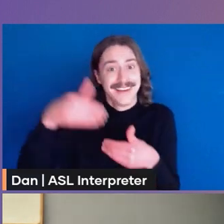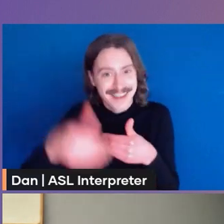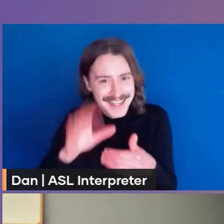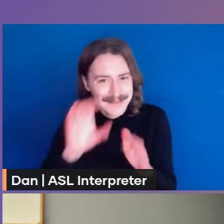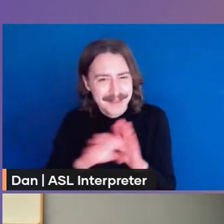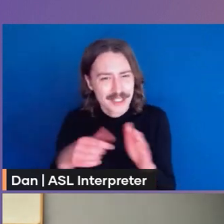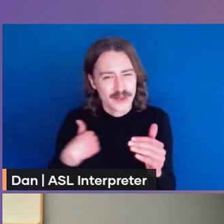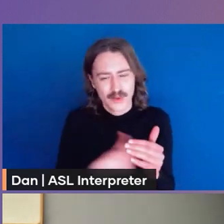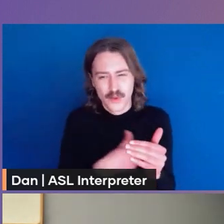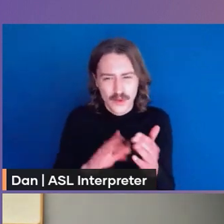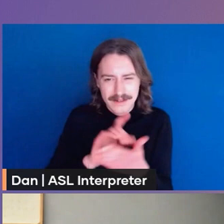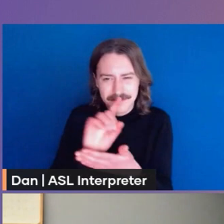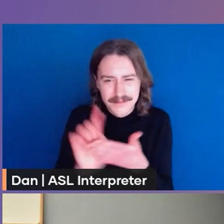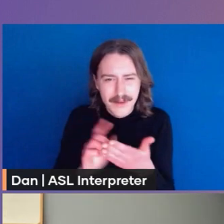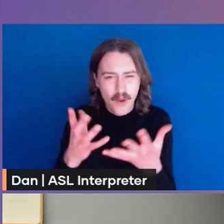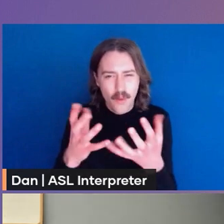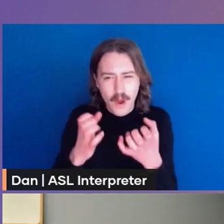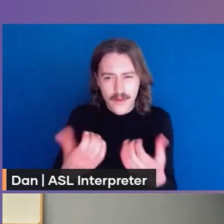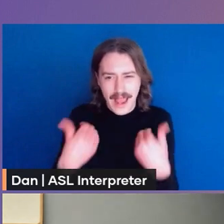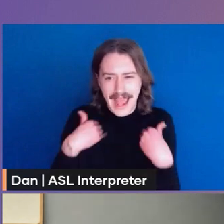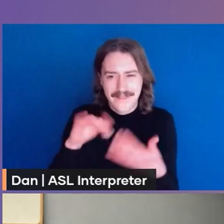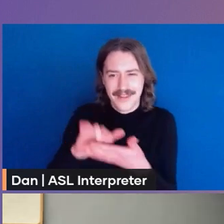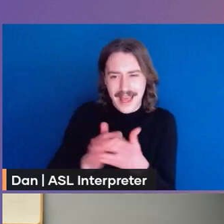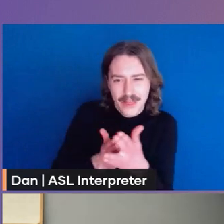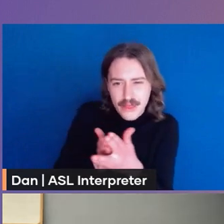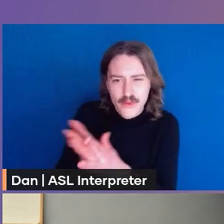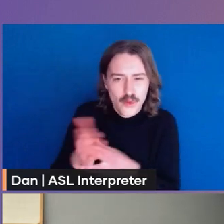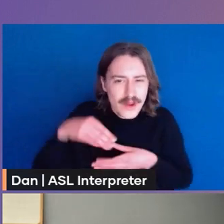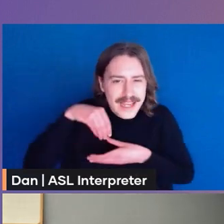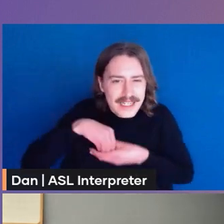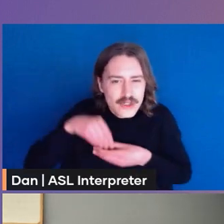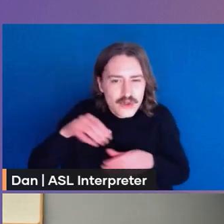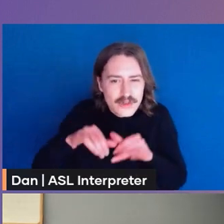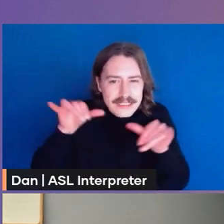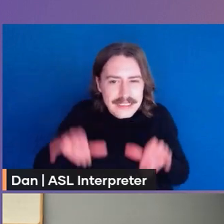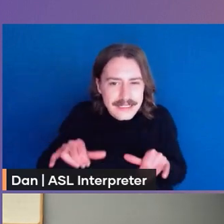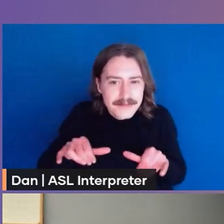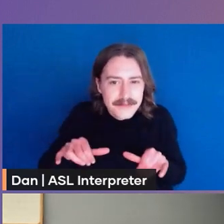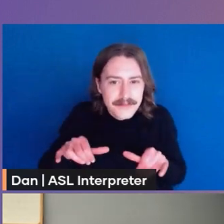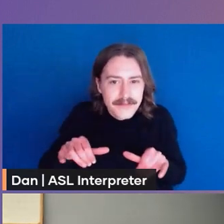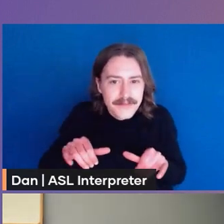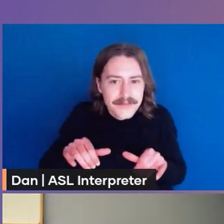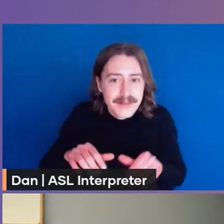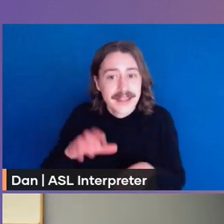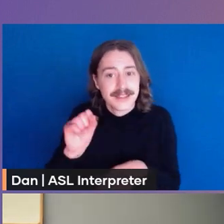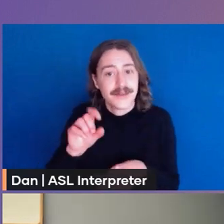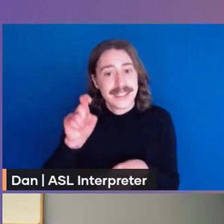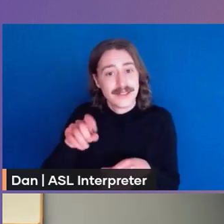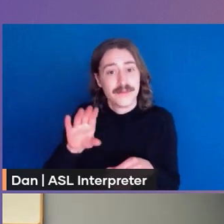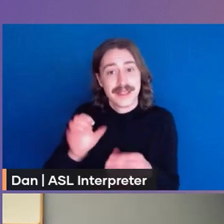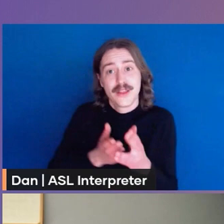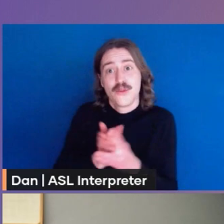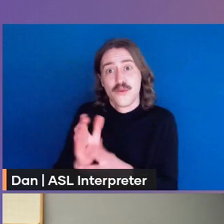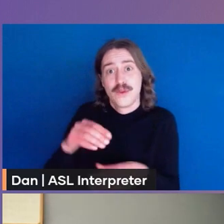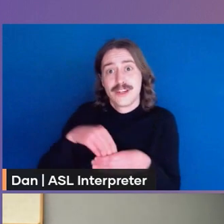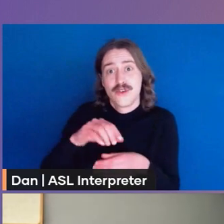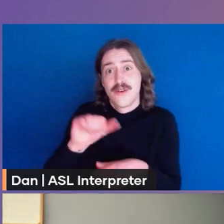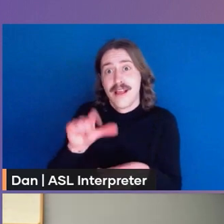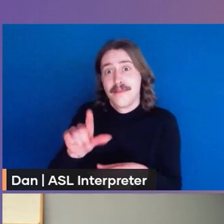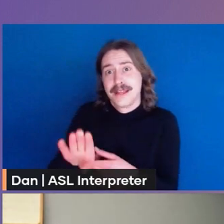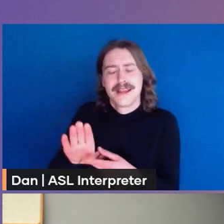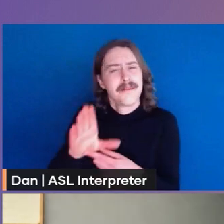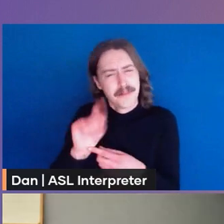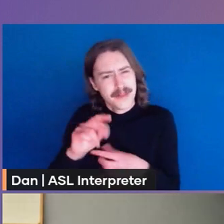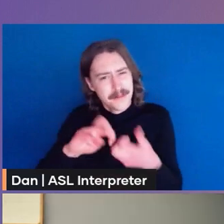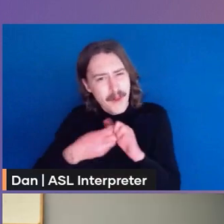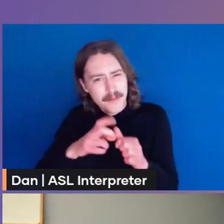all through to the internal ALB. And yeah, as you can see, the problem is it's starting to grow. The